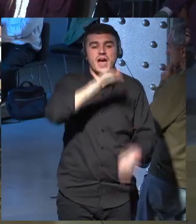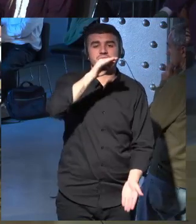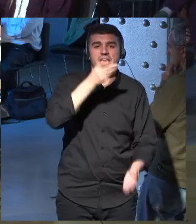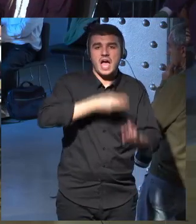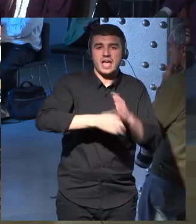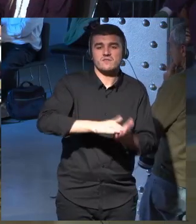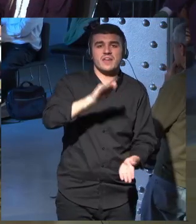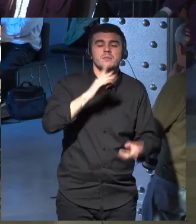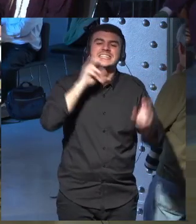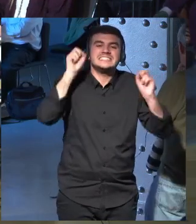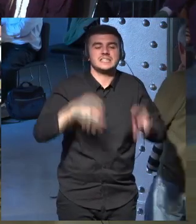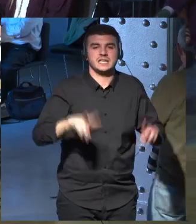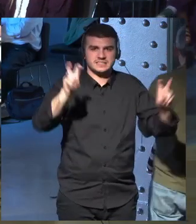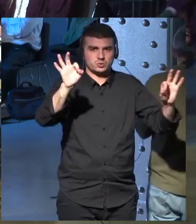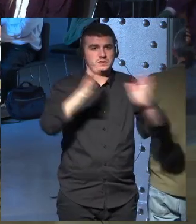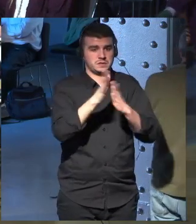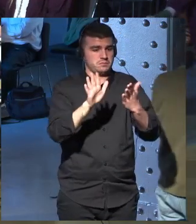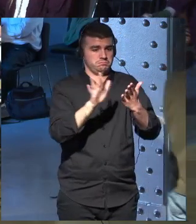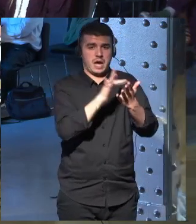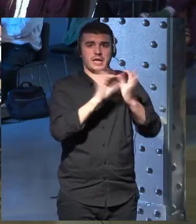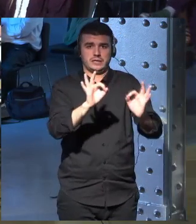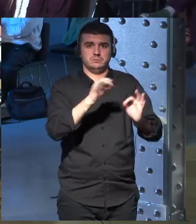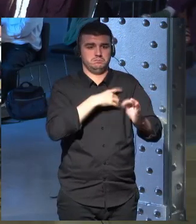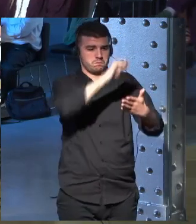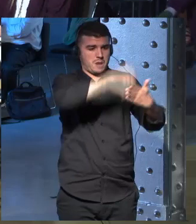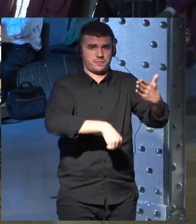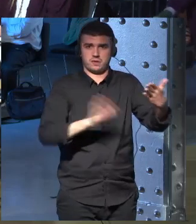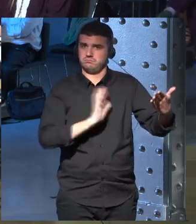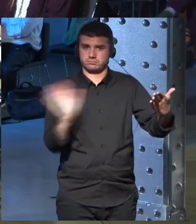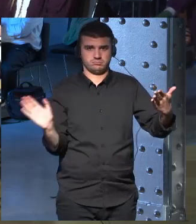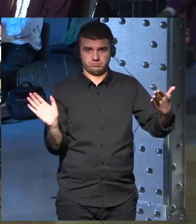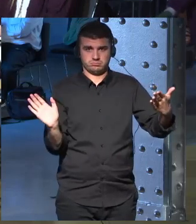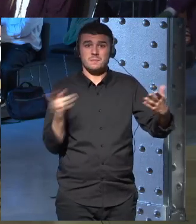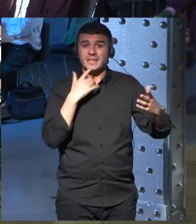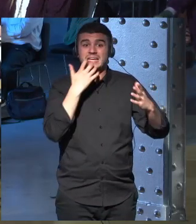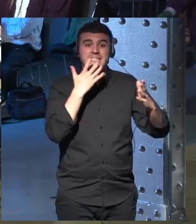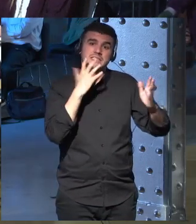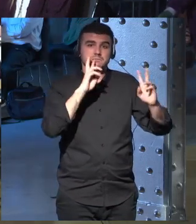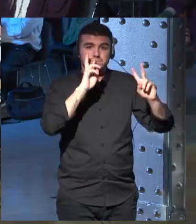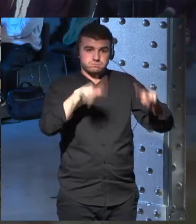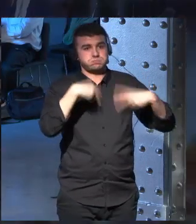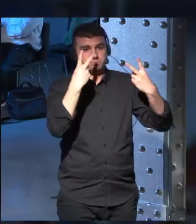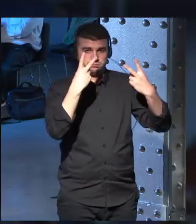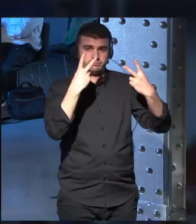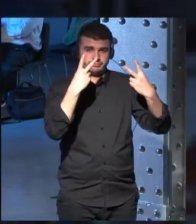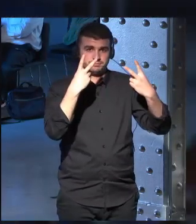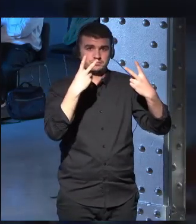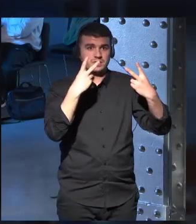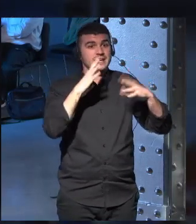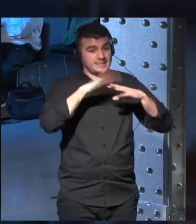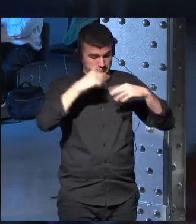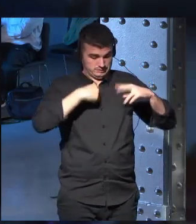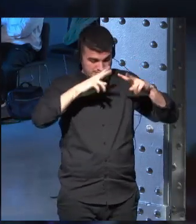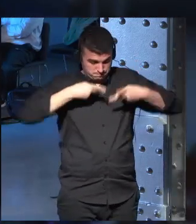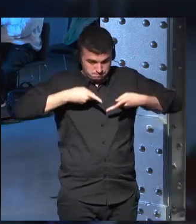blank title page, and to have allowed the reader to come to the conclusion